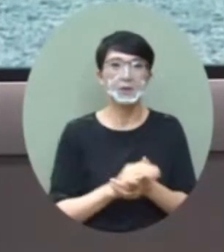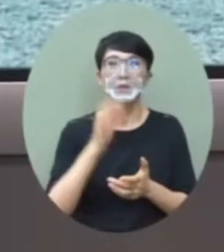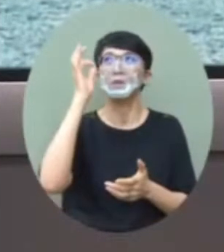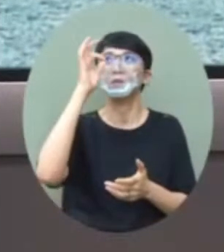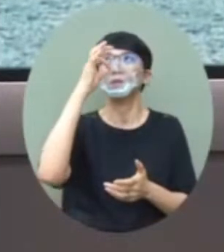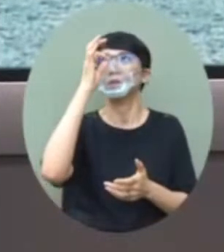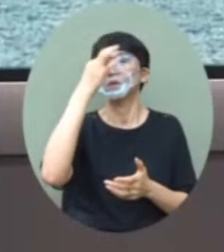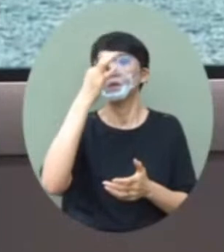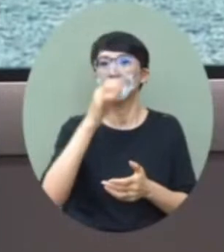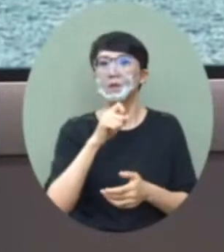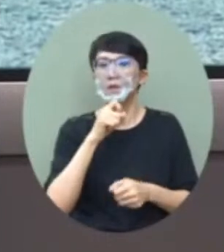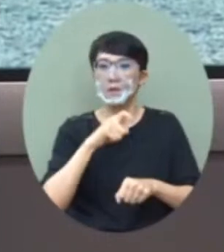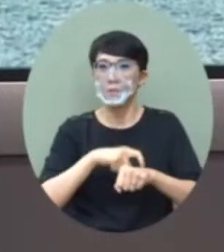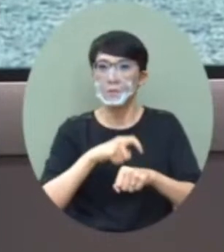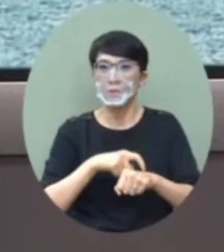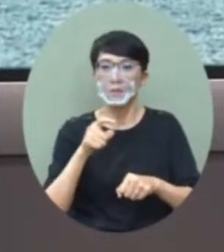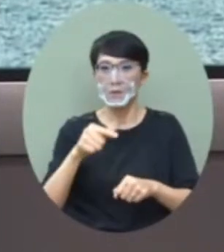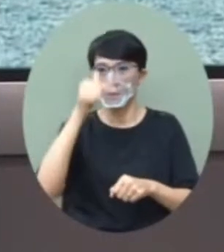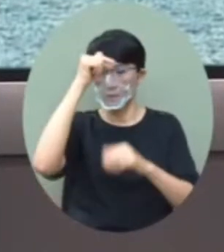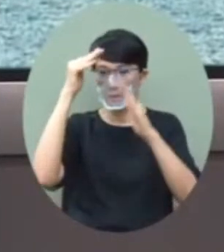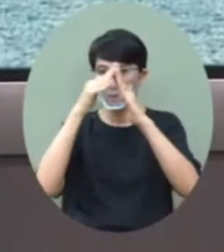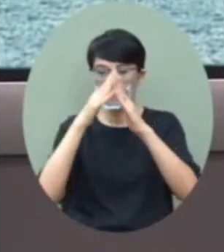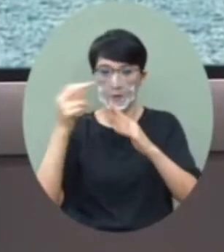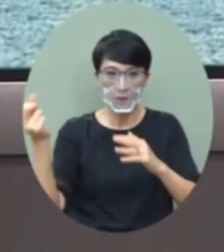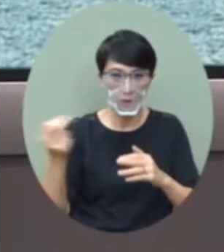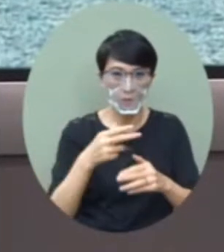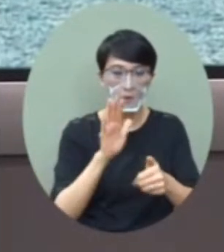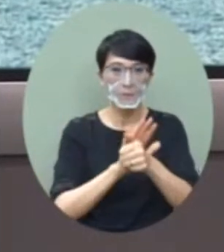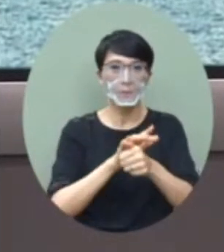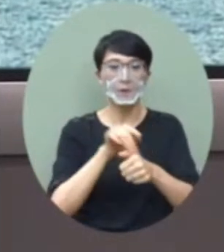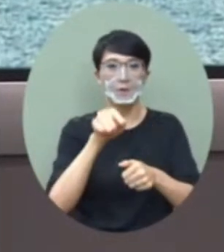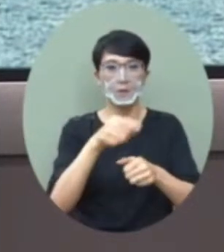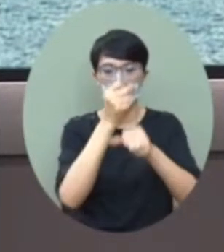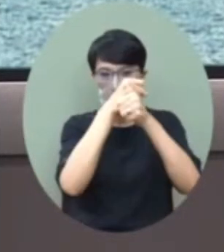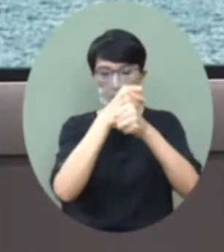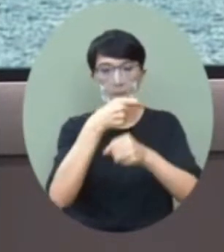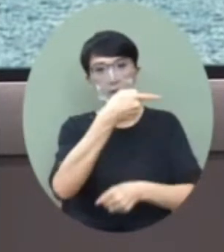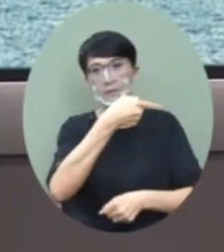Different products have their own instructions. It is hard to tell